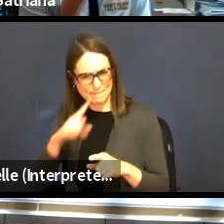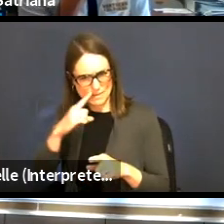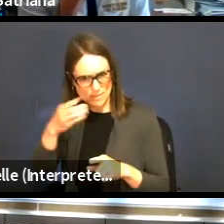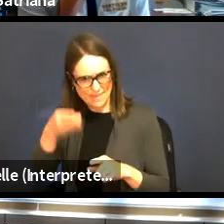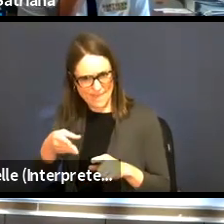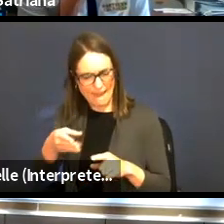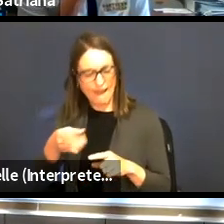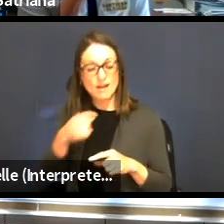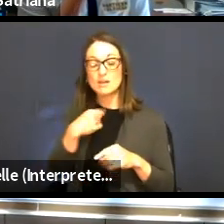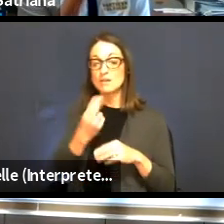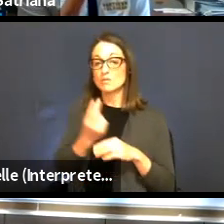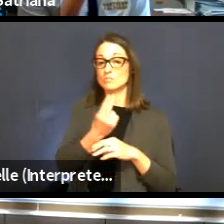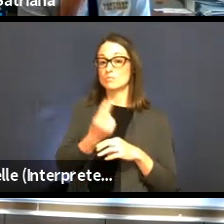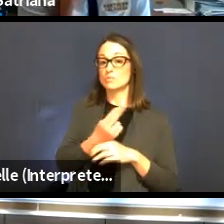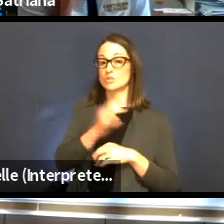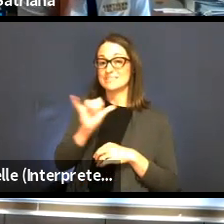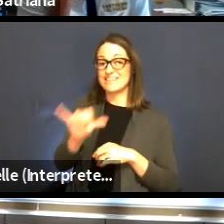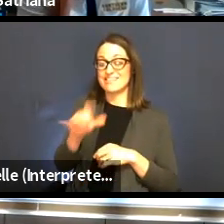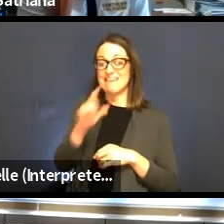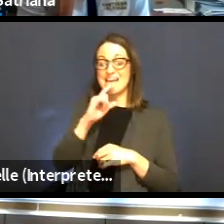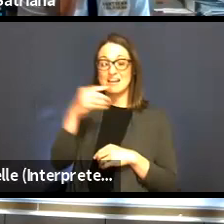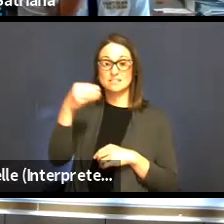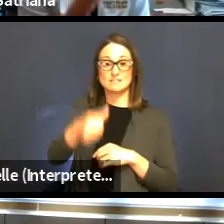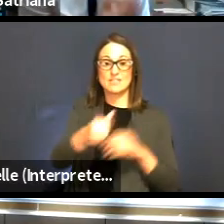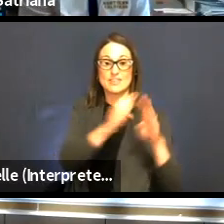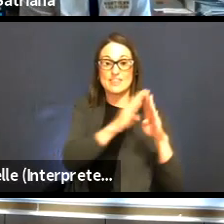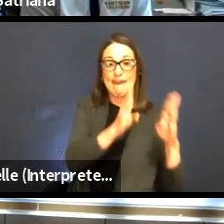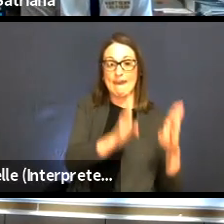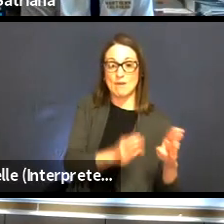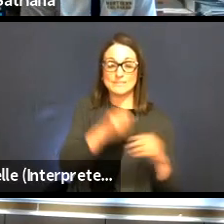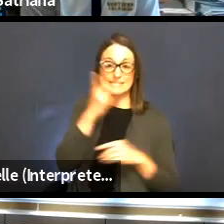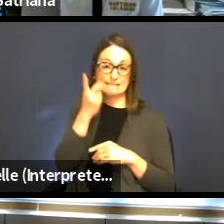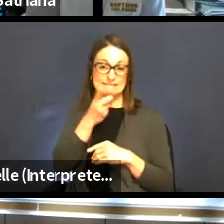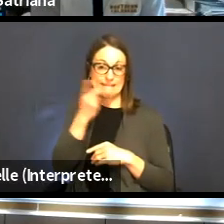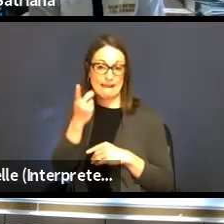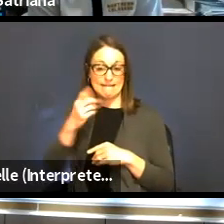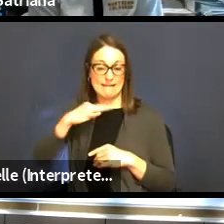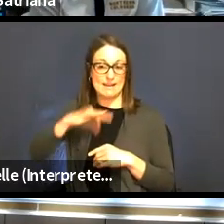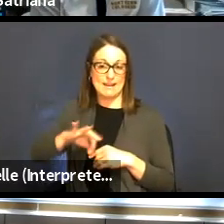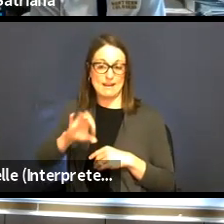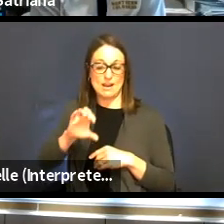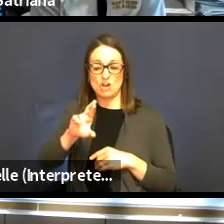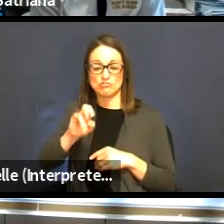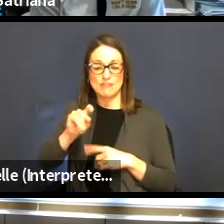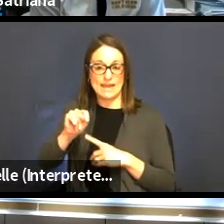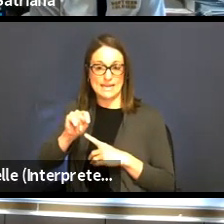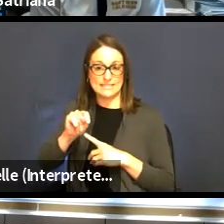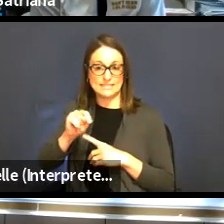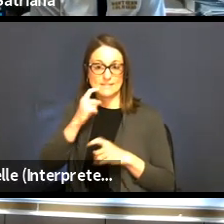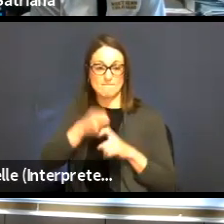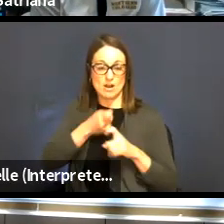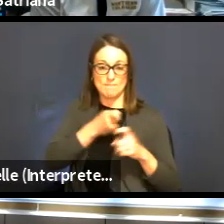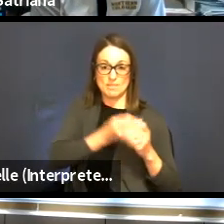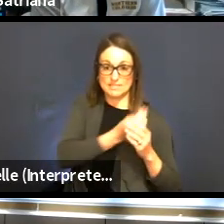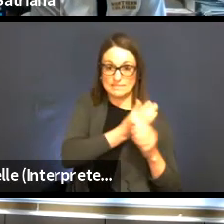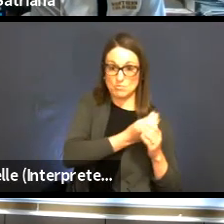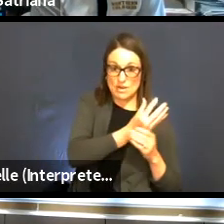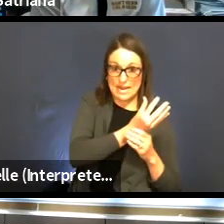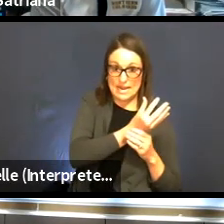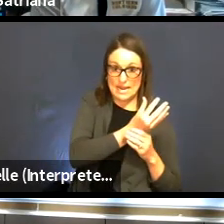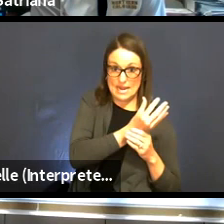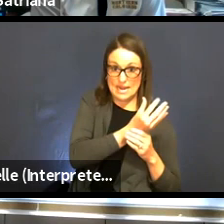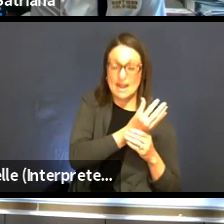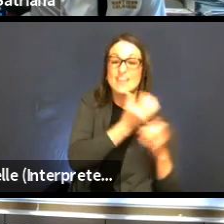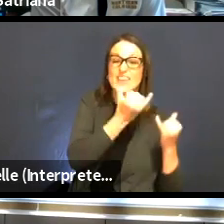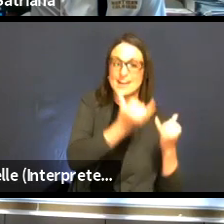using to cover the cost of the housing and dining credits that we have issued to students from spring that we're allowing them to